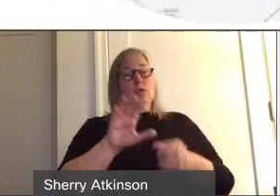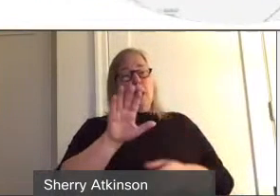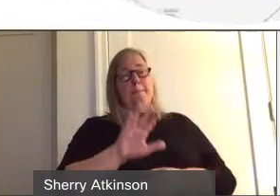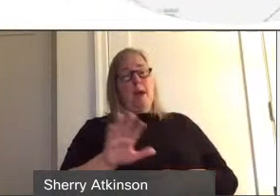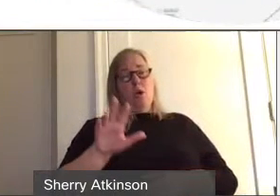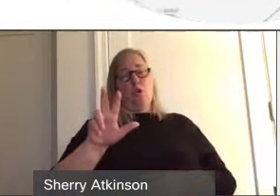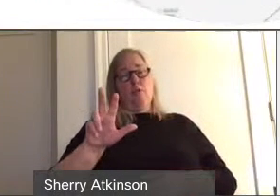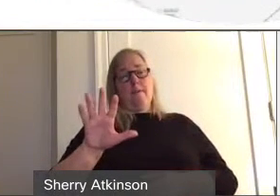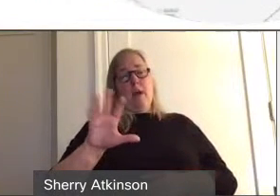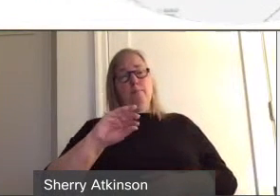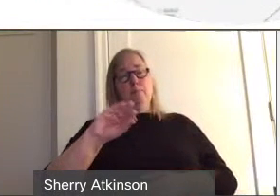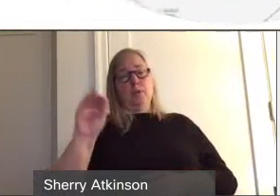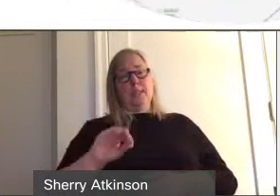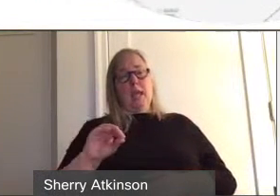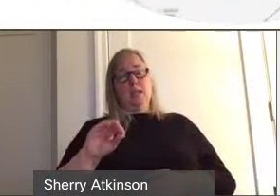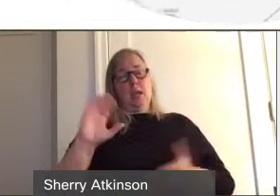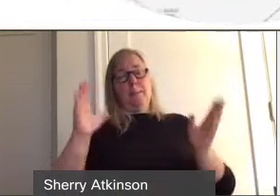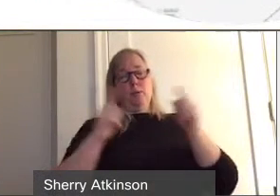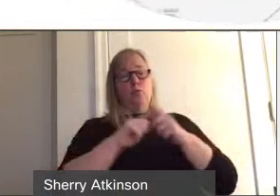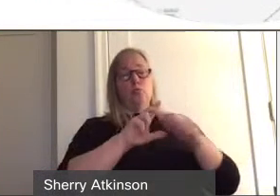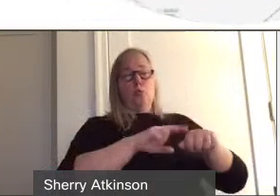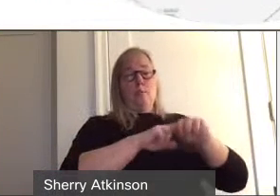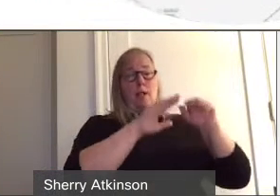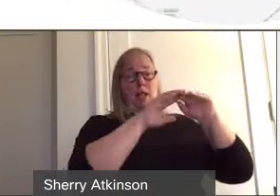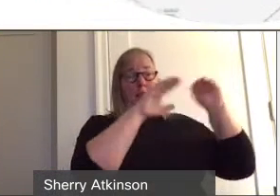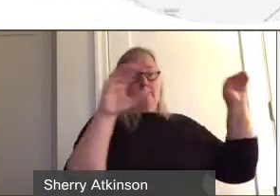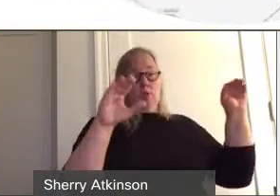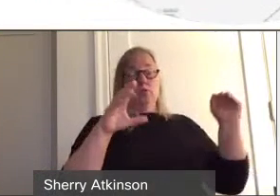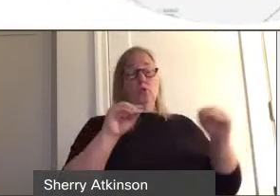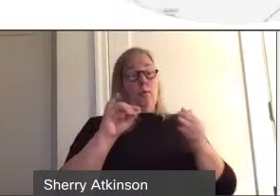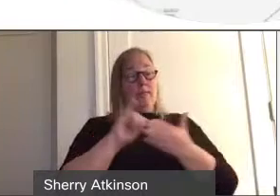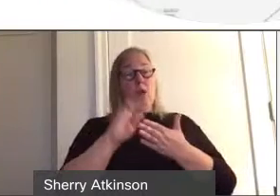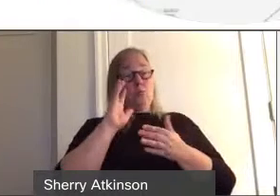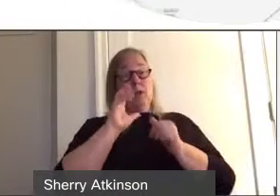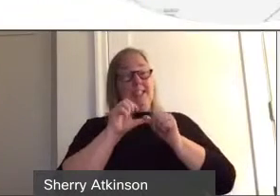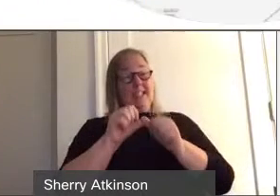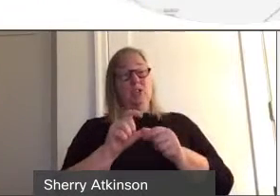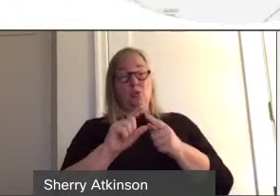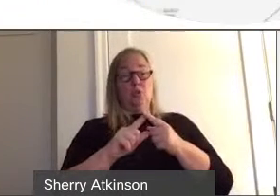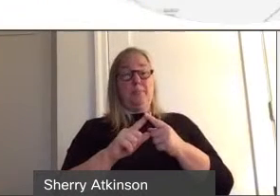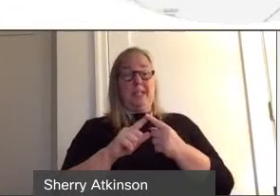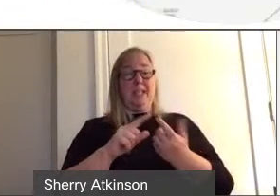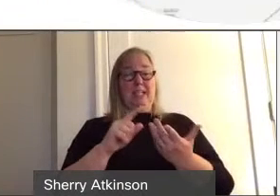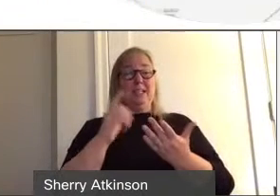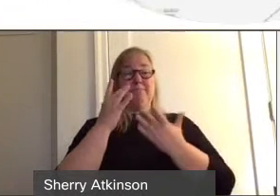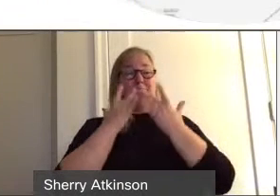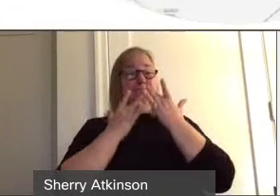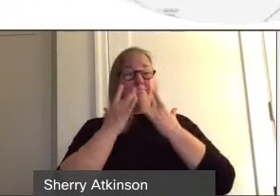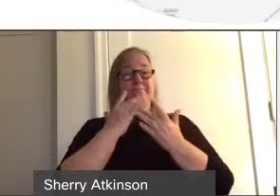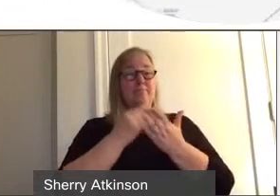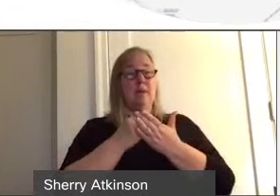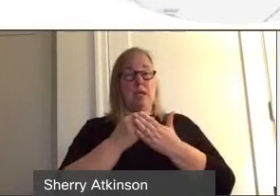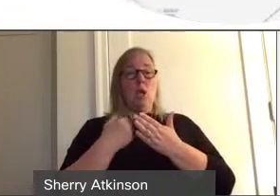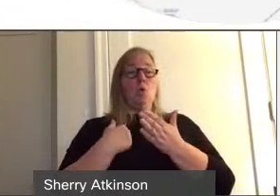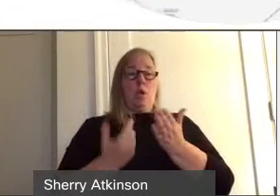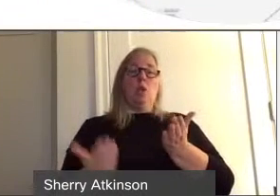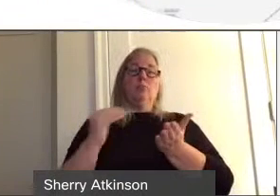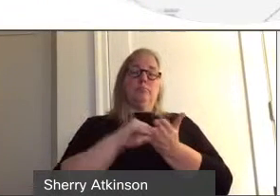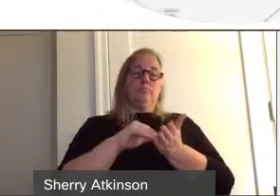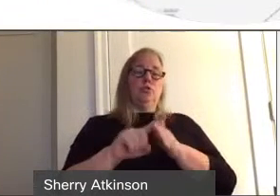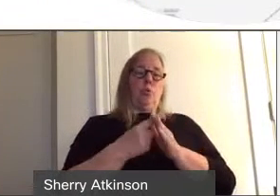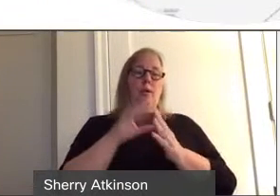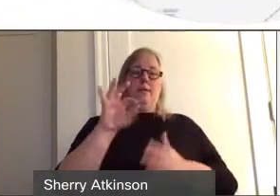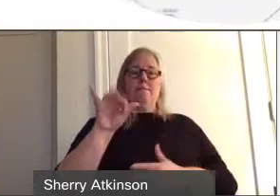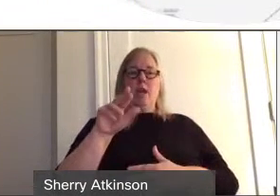normal levels, so that will continue to be a drain. We are reinstating fares on January 2nd,